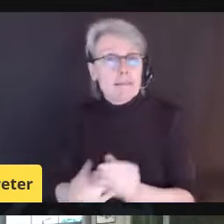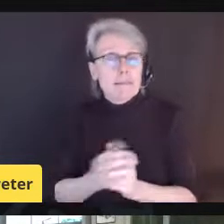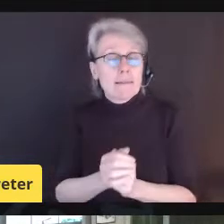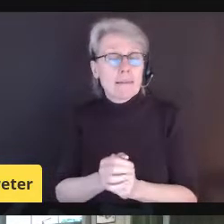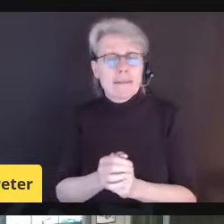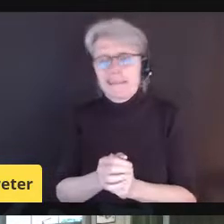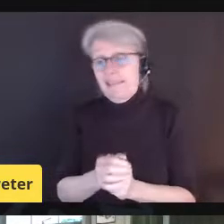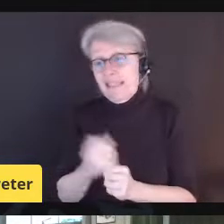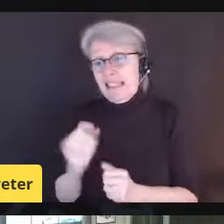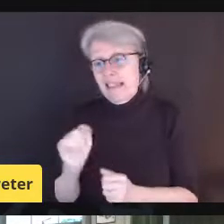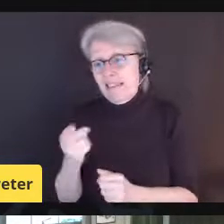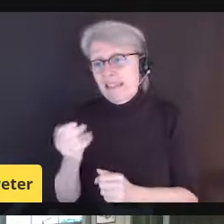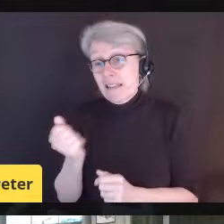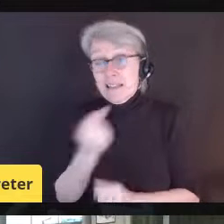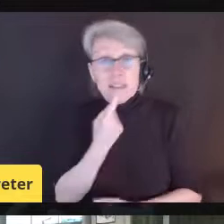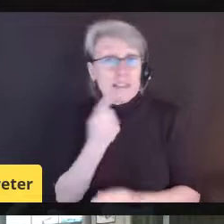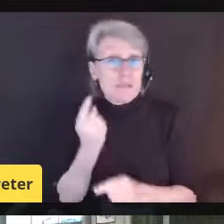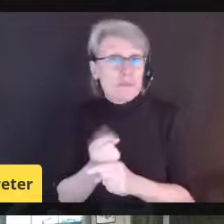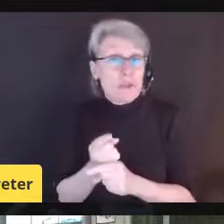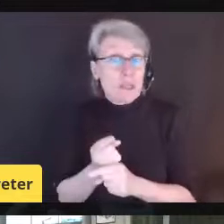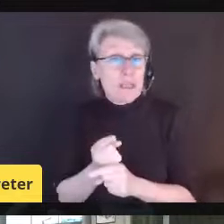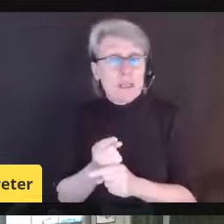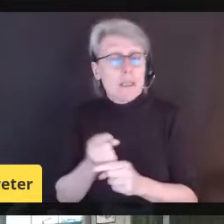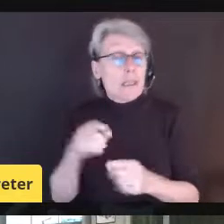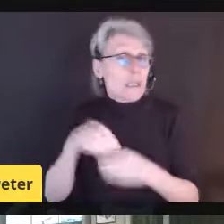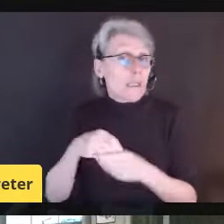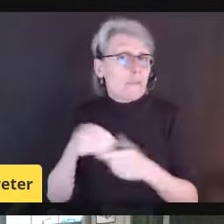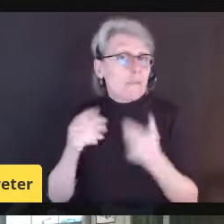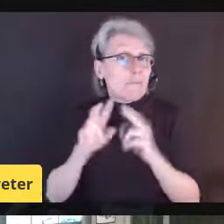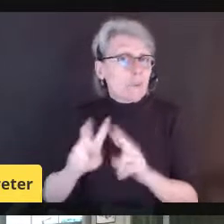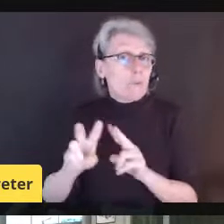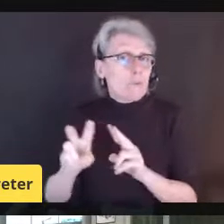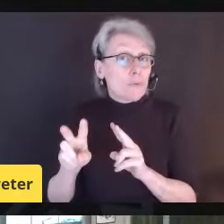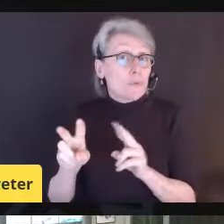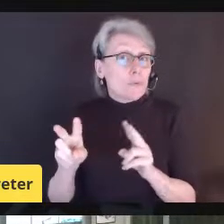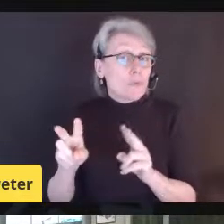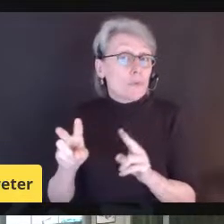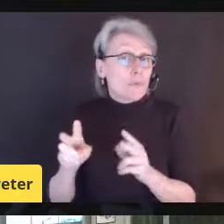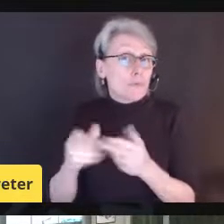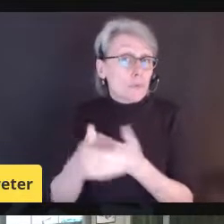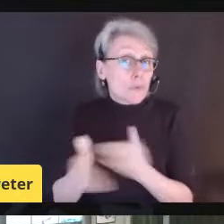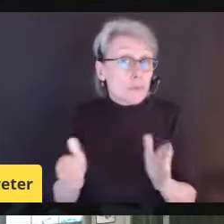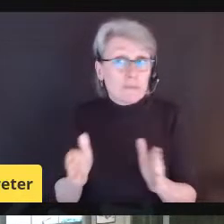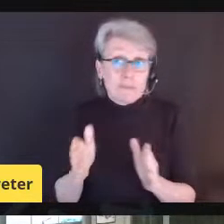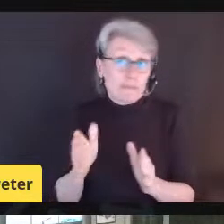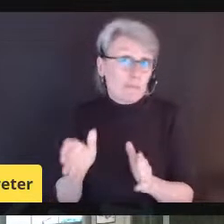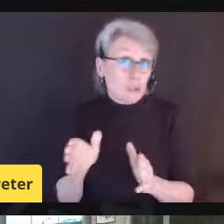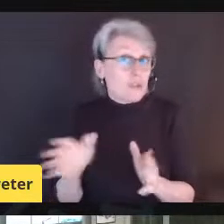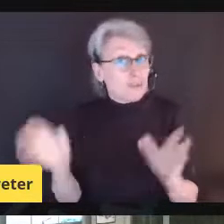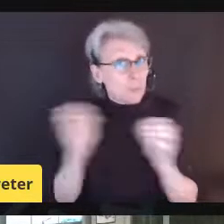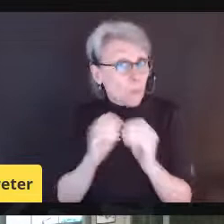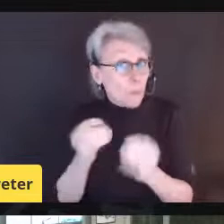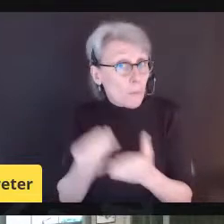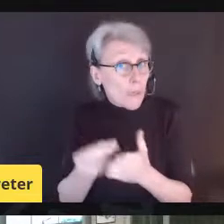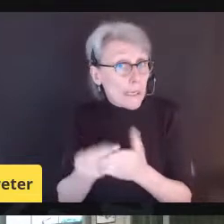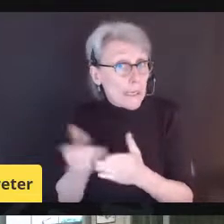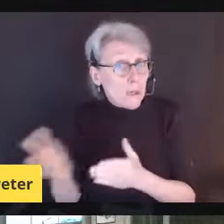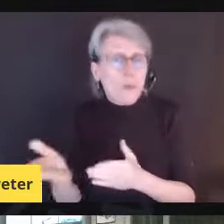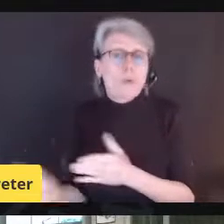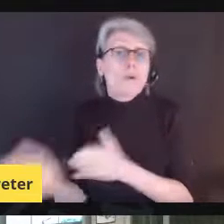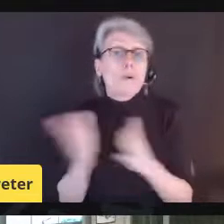said, you're doing it in a funeral home and spending a large amount of money, or you're doing it in a very economical